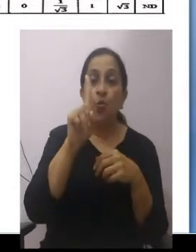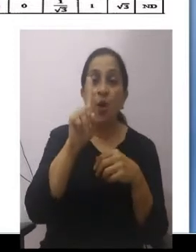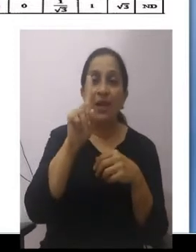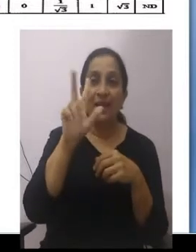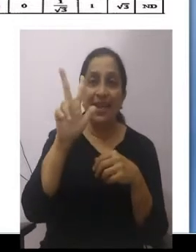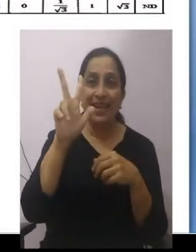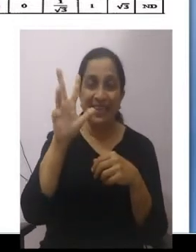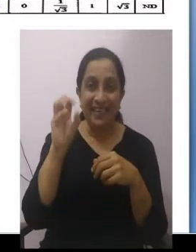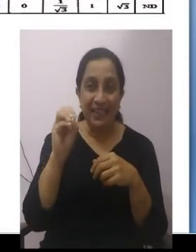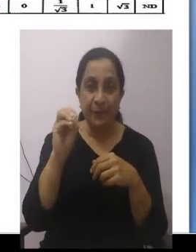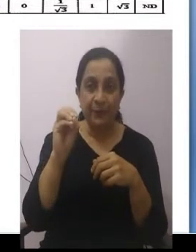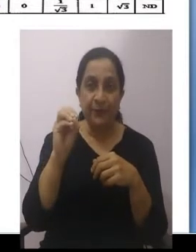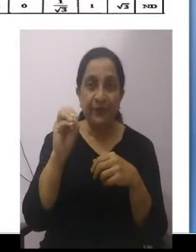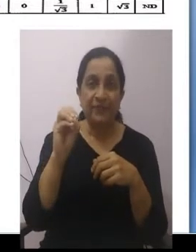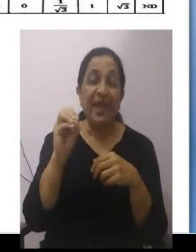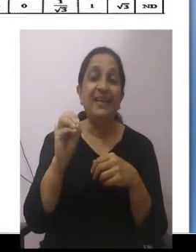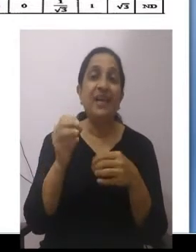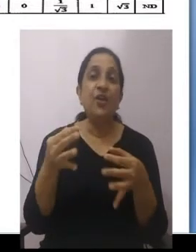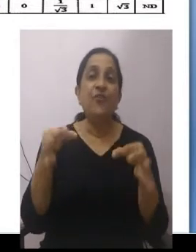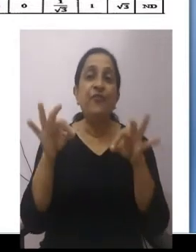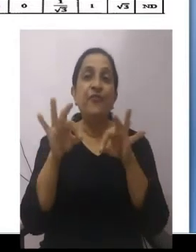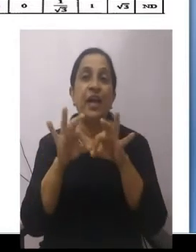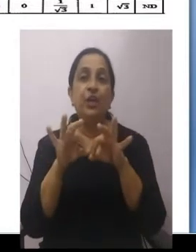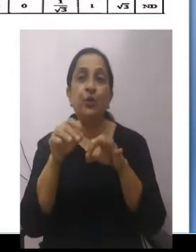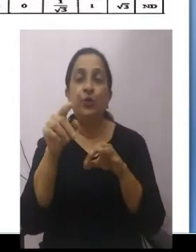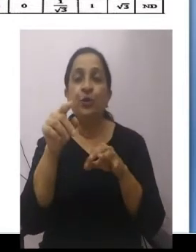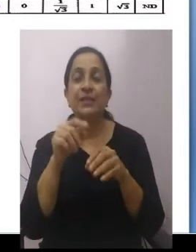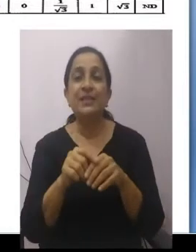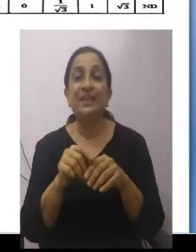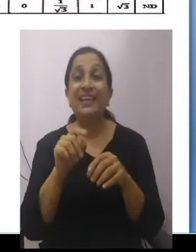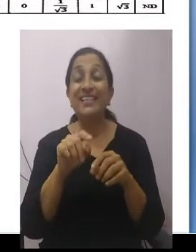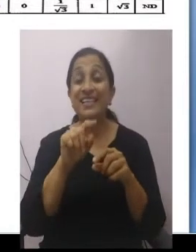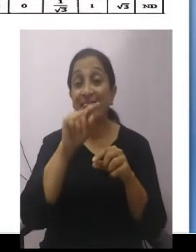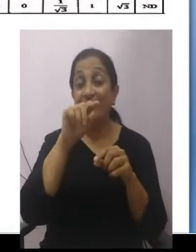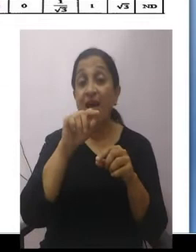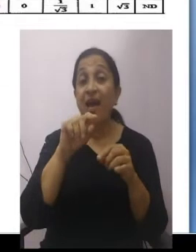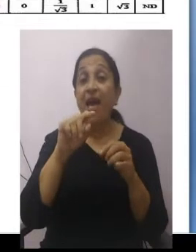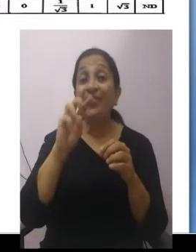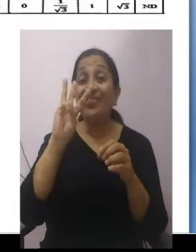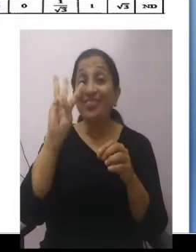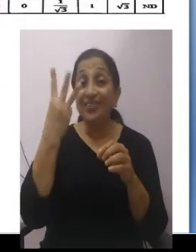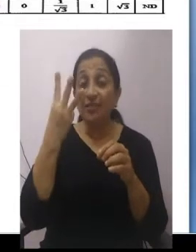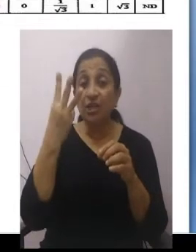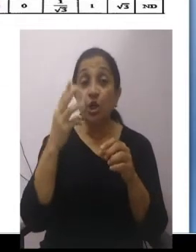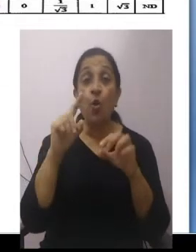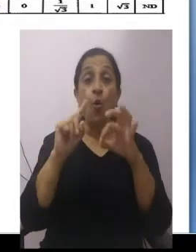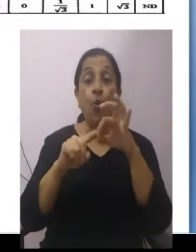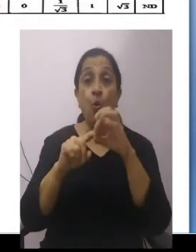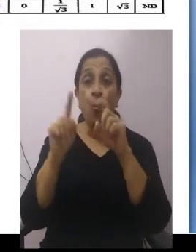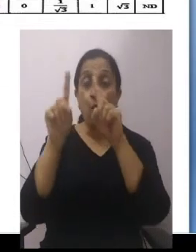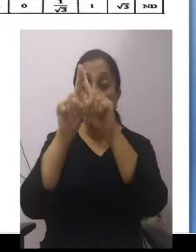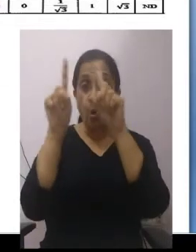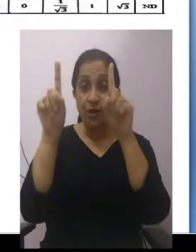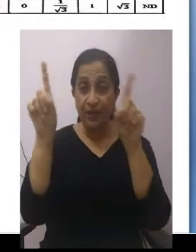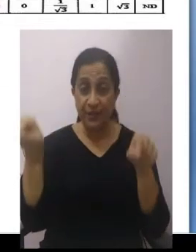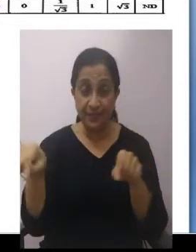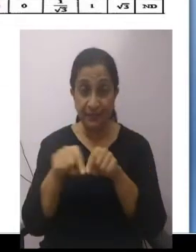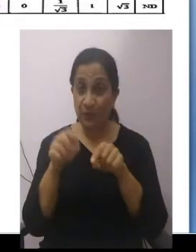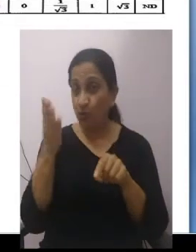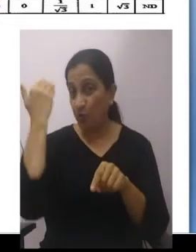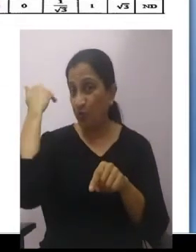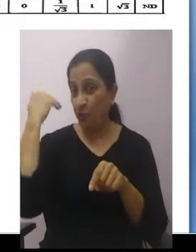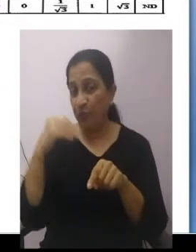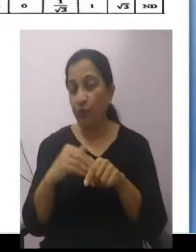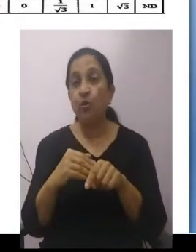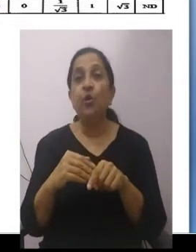plus 45 tan is coming in the third quadrant, right? So tan is positive, just earlier we